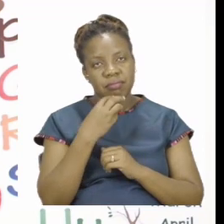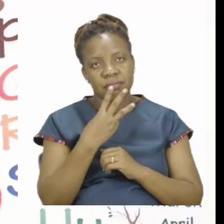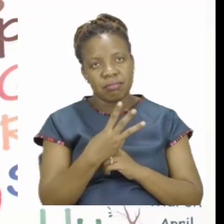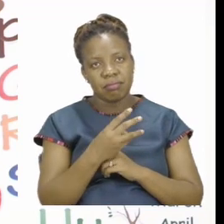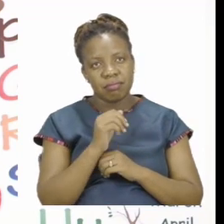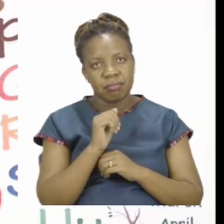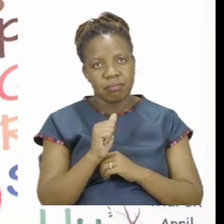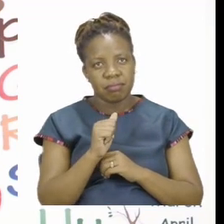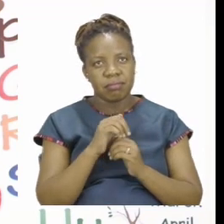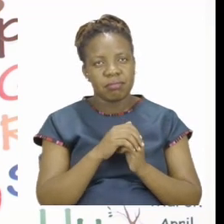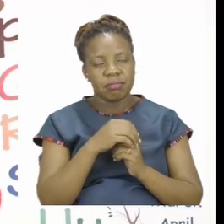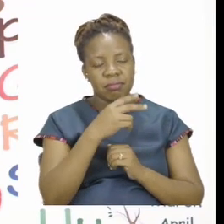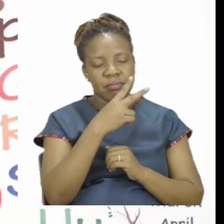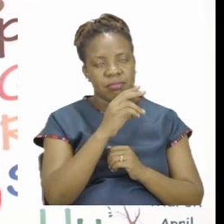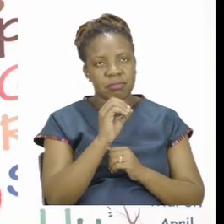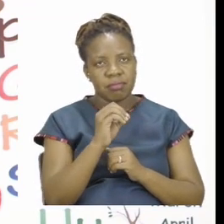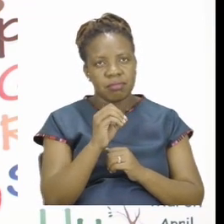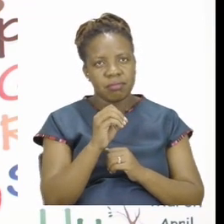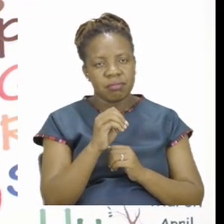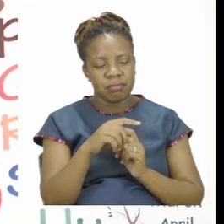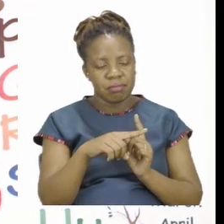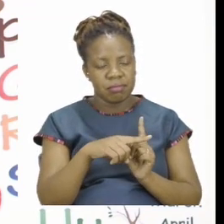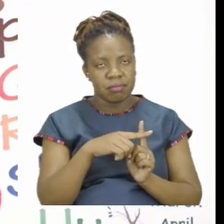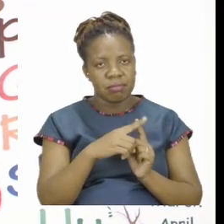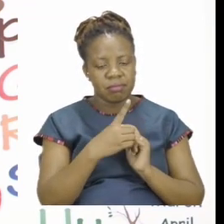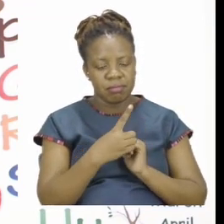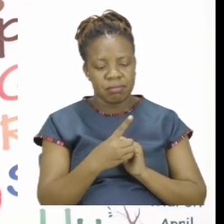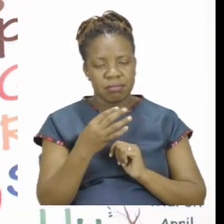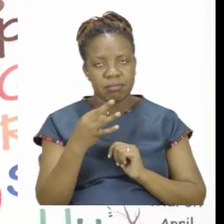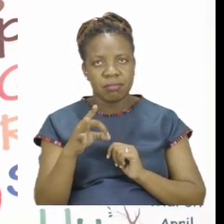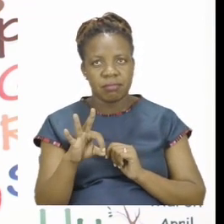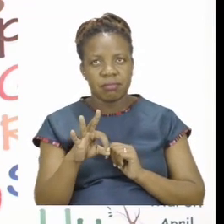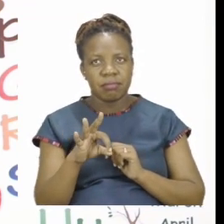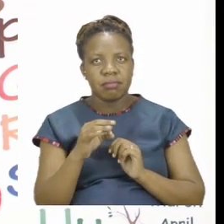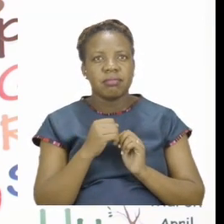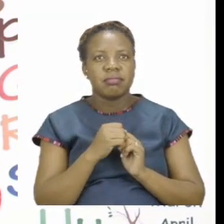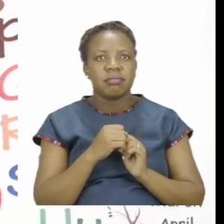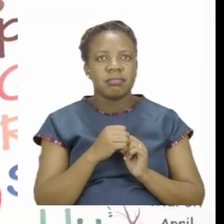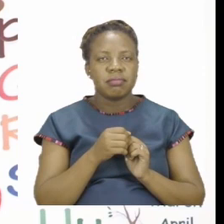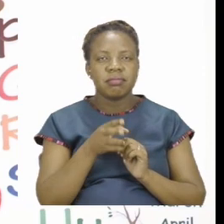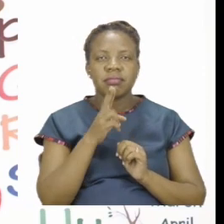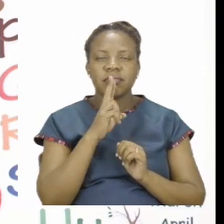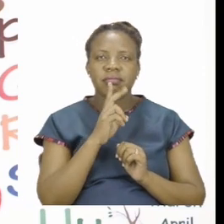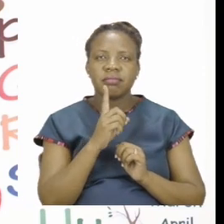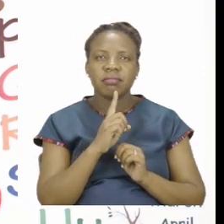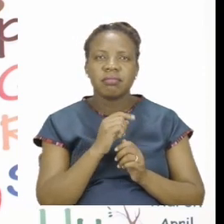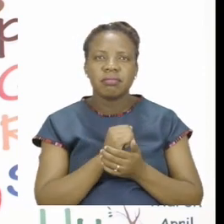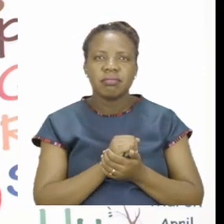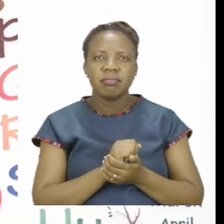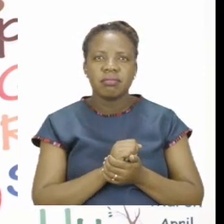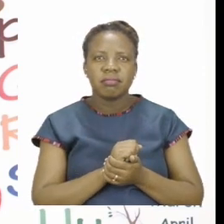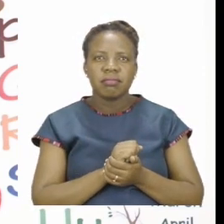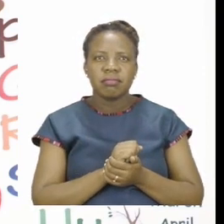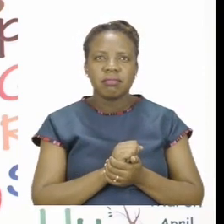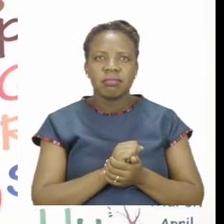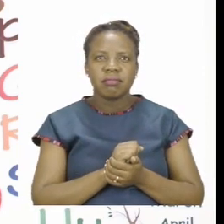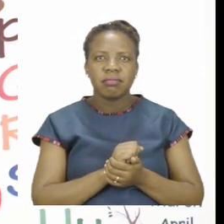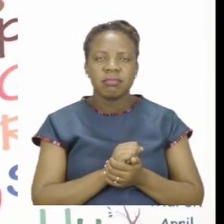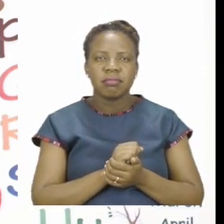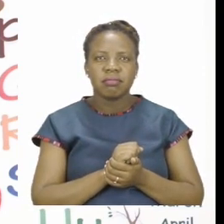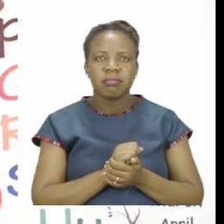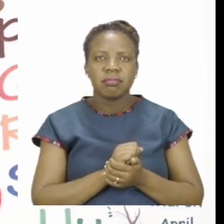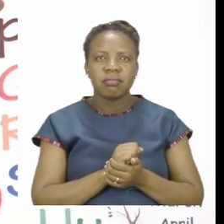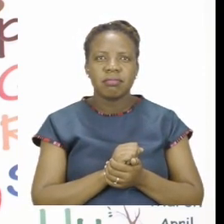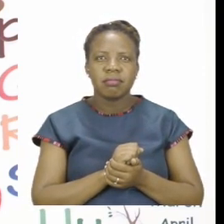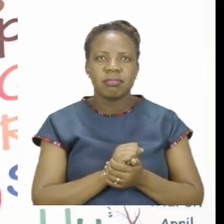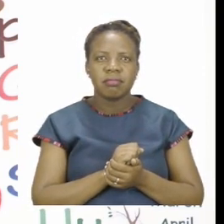A, 20 plus 19 equals, well, we have to find out. So